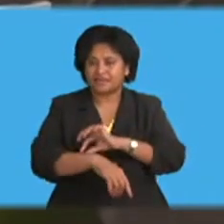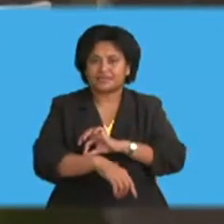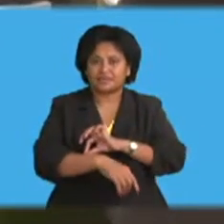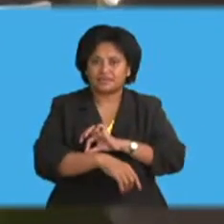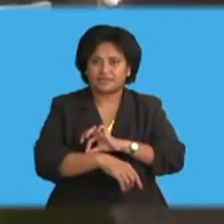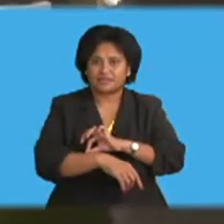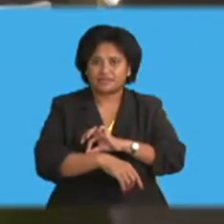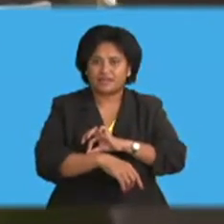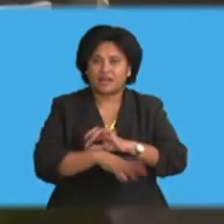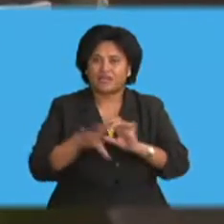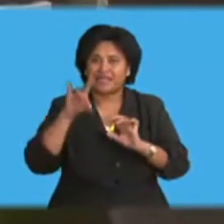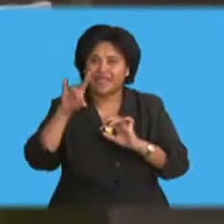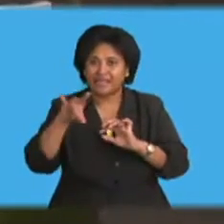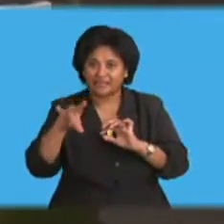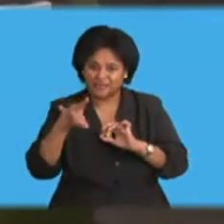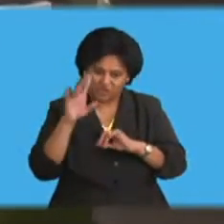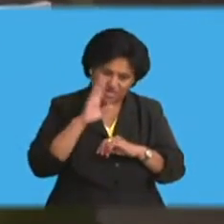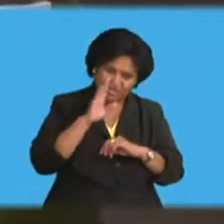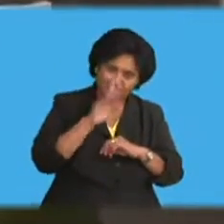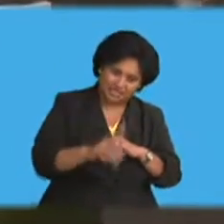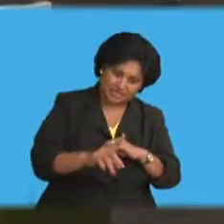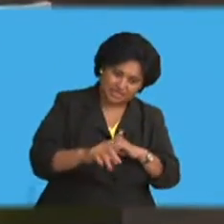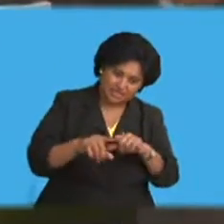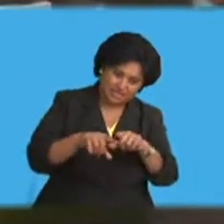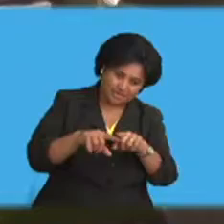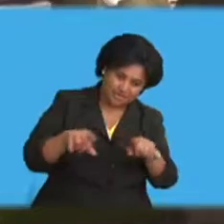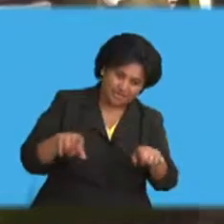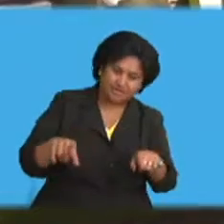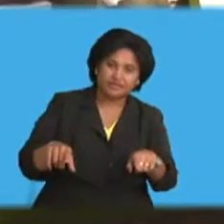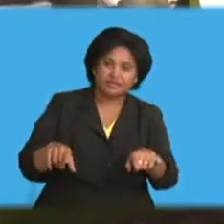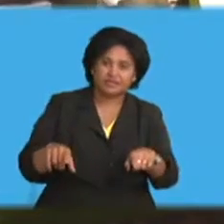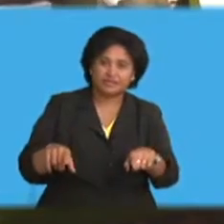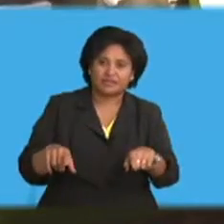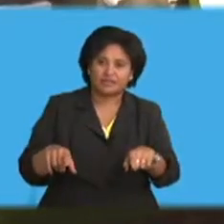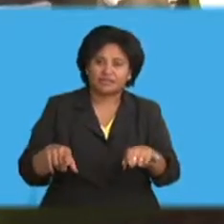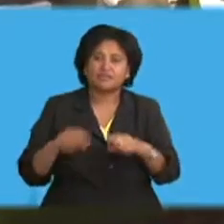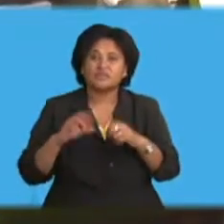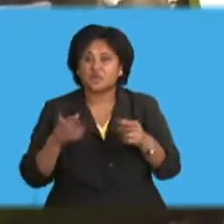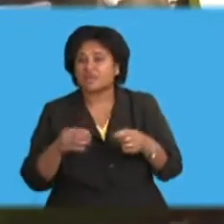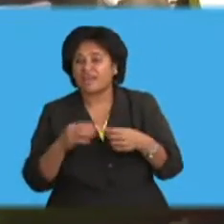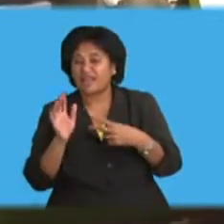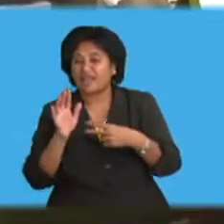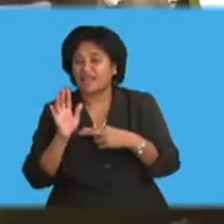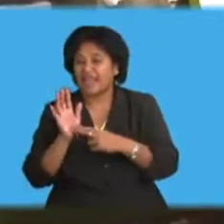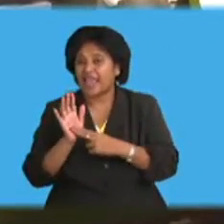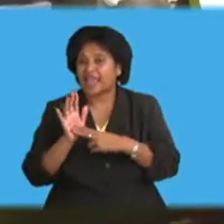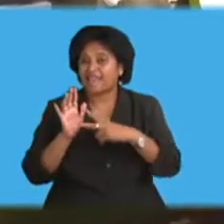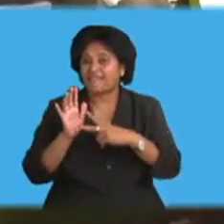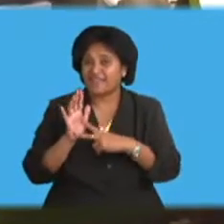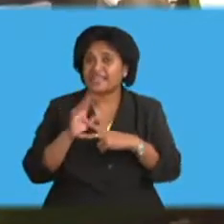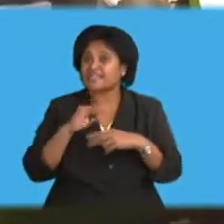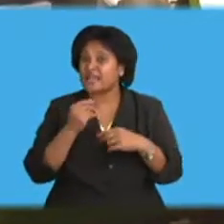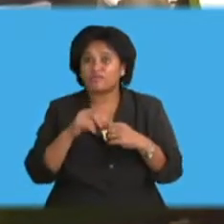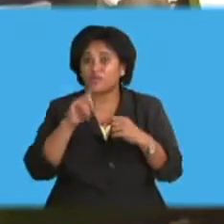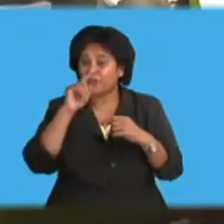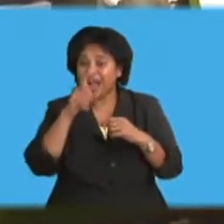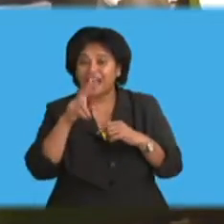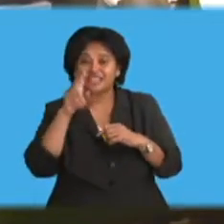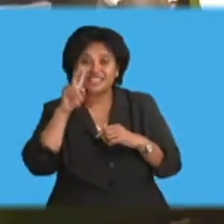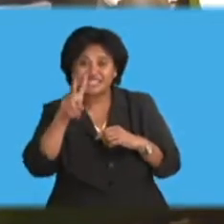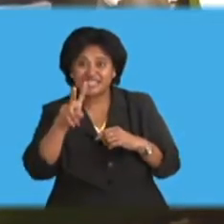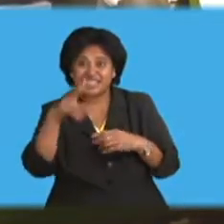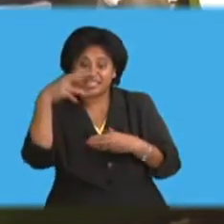obvious, but where the point of contention is what we call NVLs, non-visible